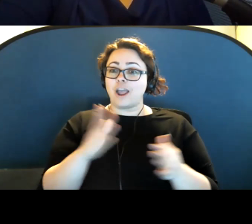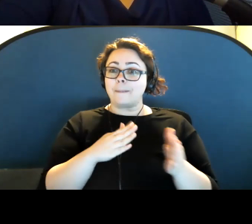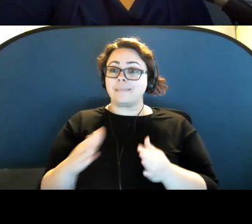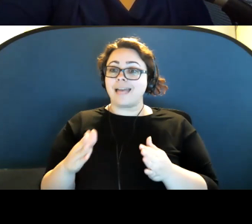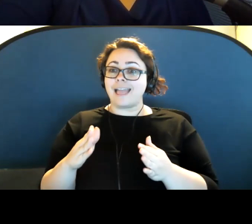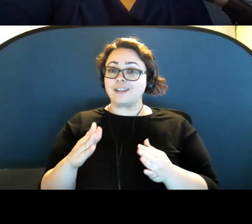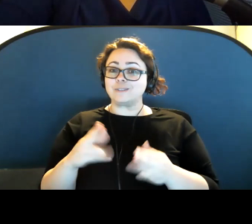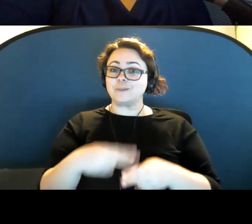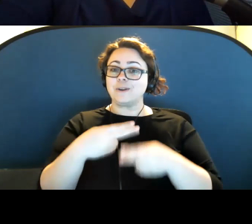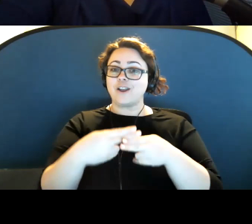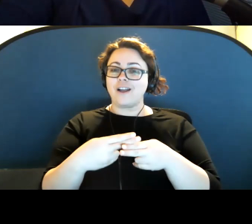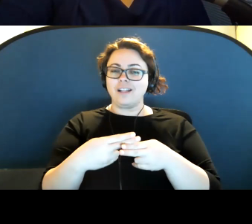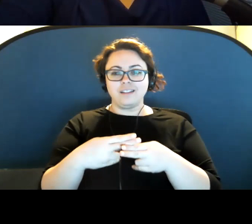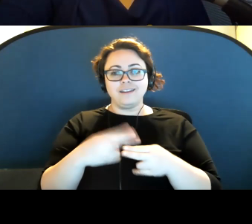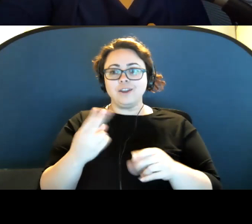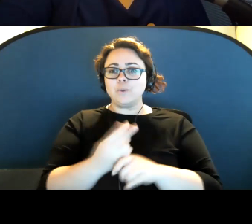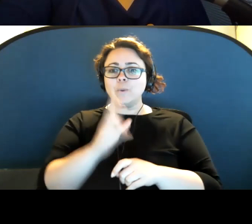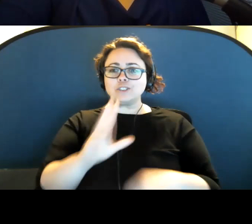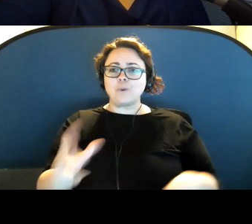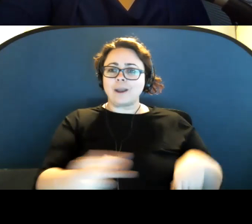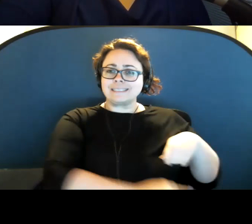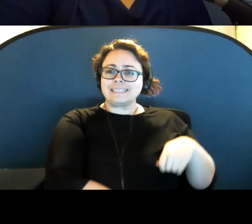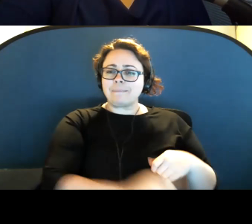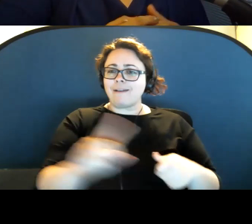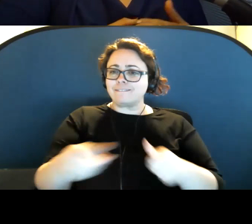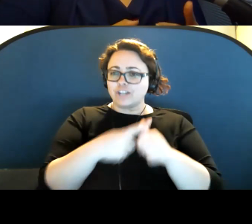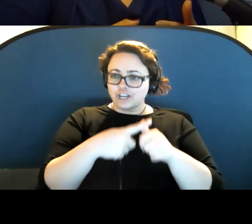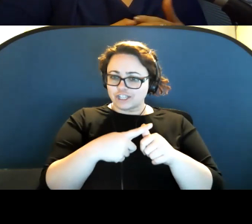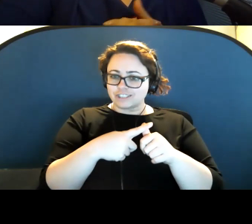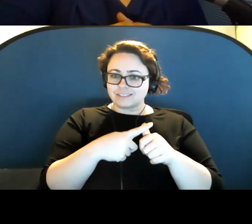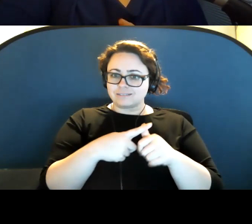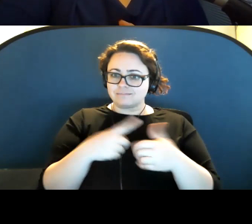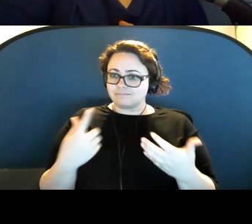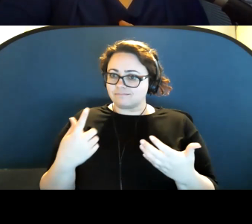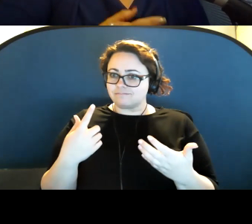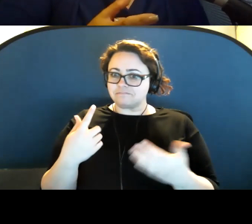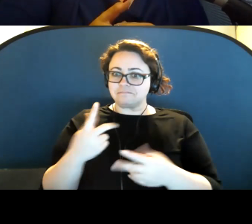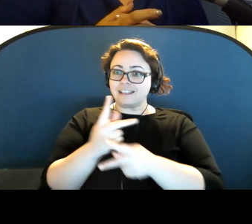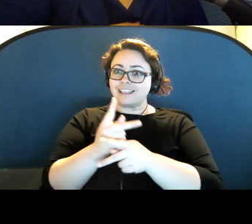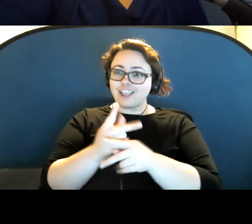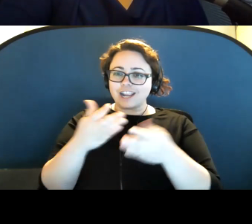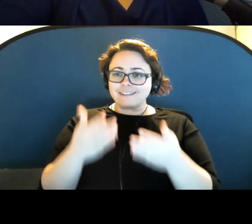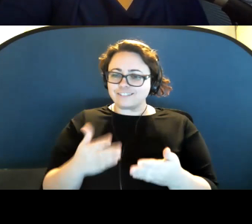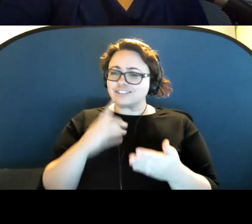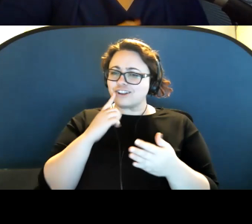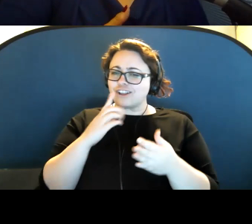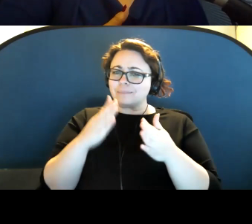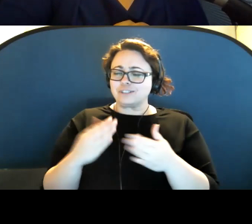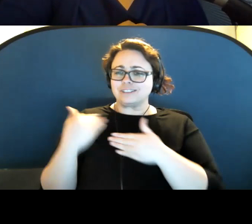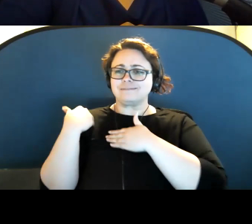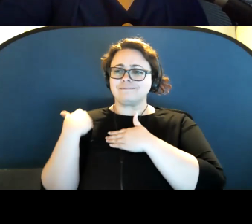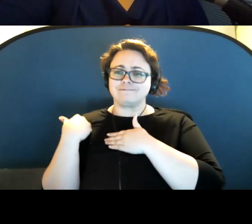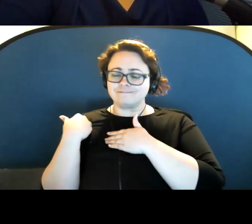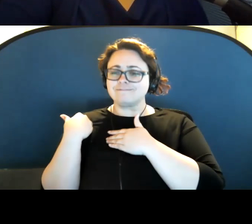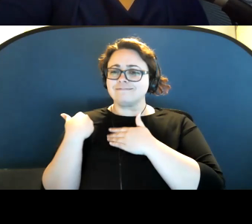First, because we realized that caregivers are the key to preventing senior isolation. So we have Sylvia, who's a tremendous ombudsman